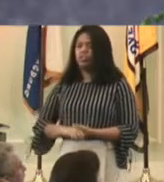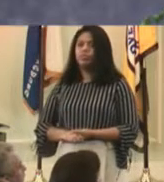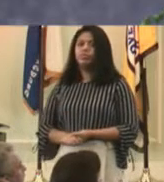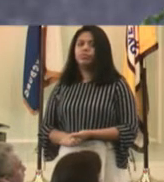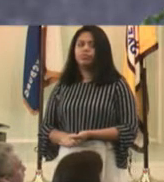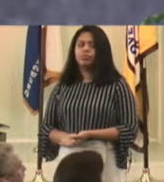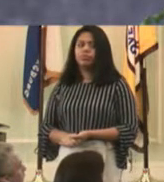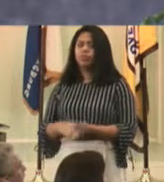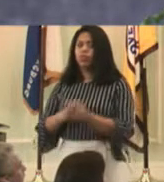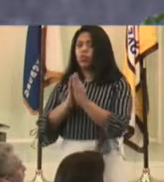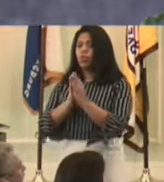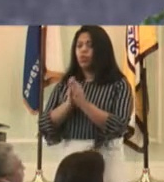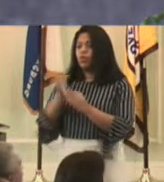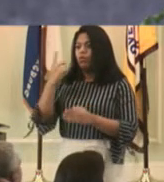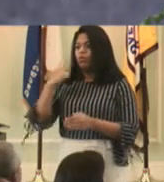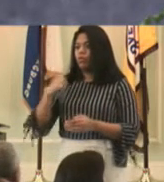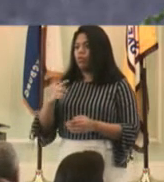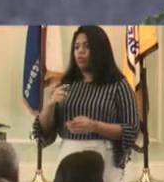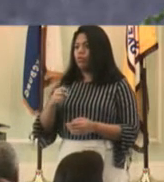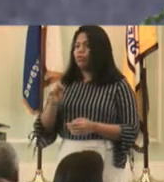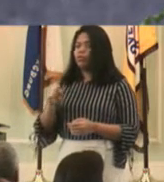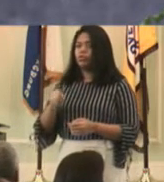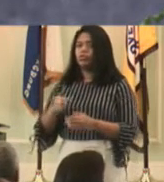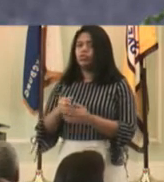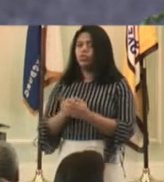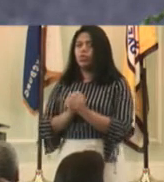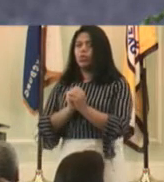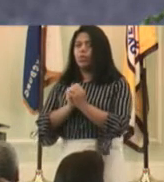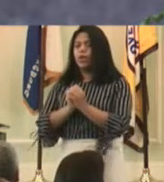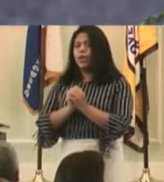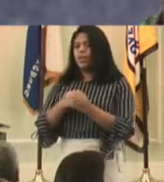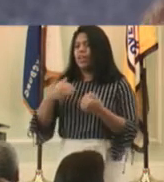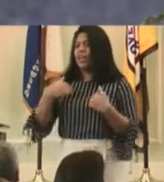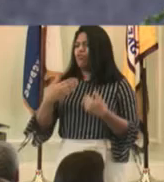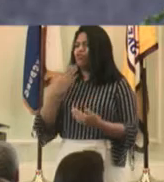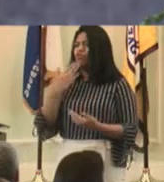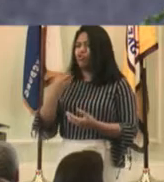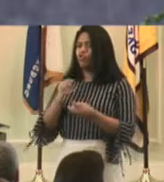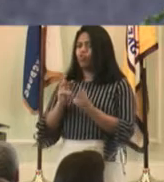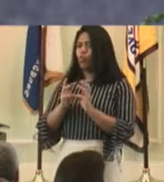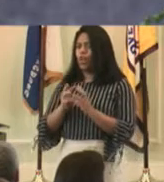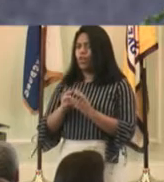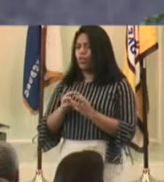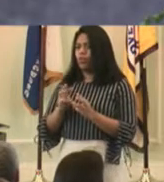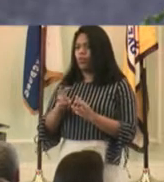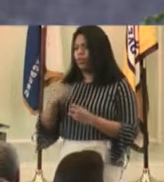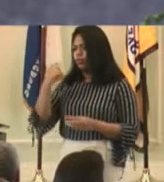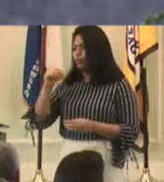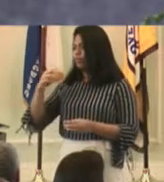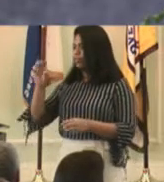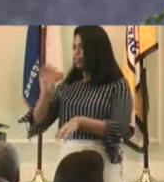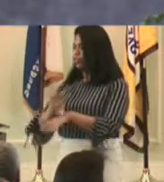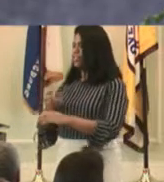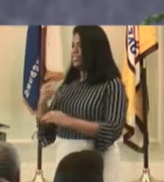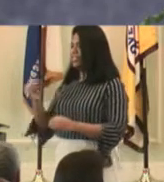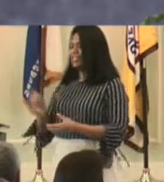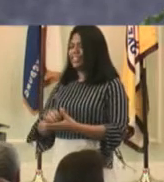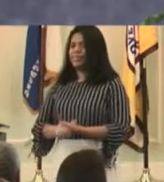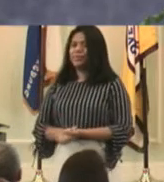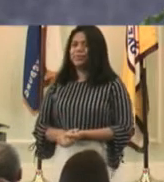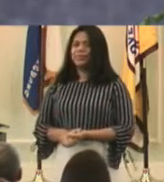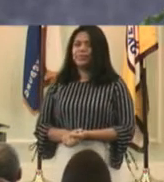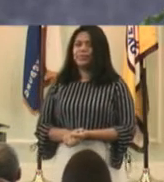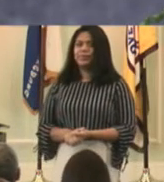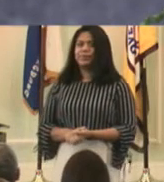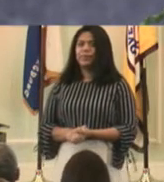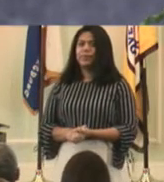We're praying it'll be a good day and warm. I know you people are saying, man, it's going to be cold. Don't pray for that. Pray for a nice warm day, okay? Next slide,